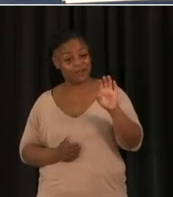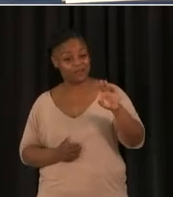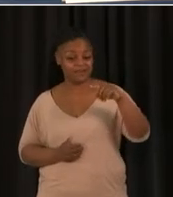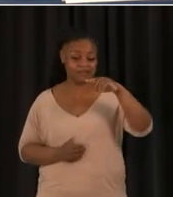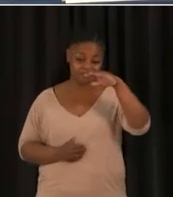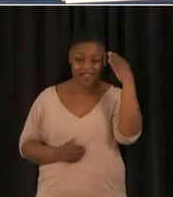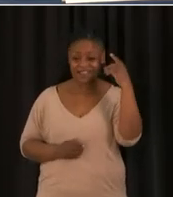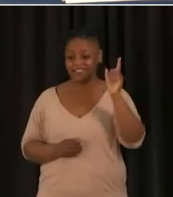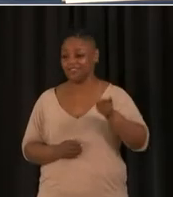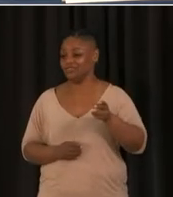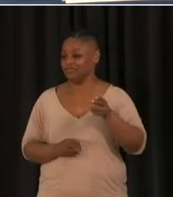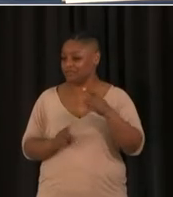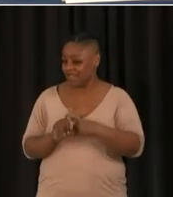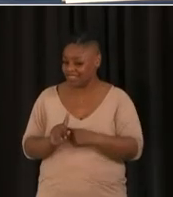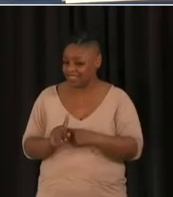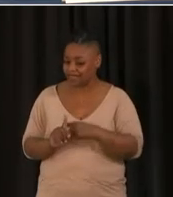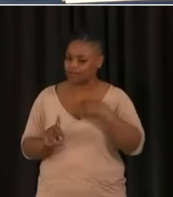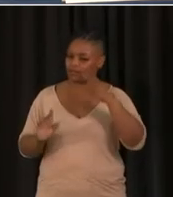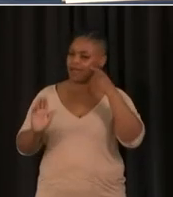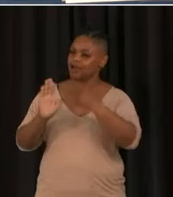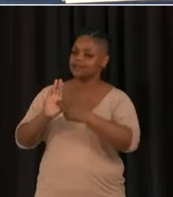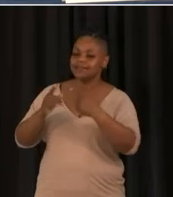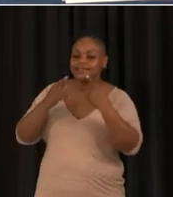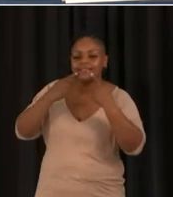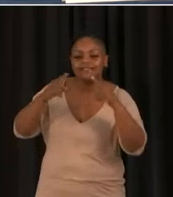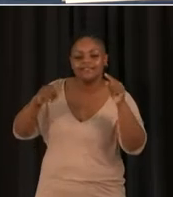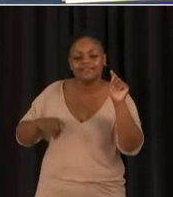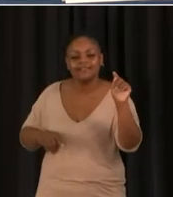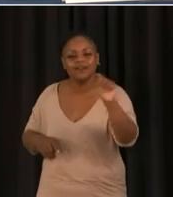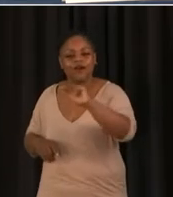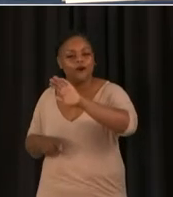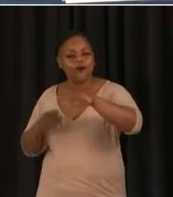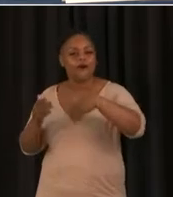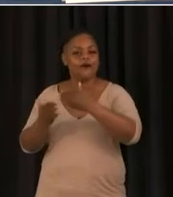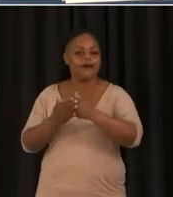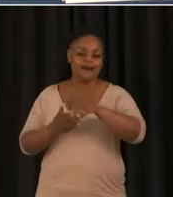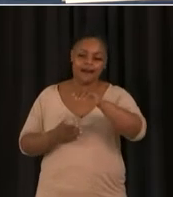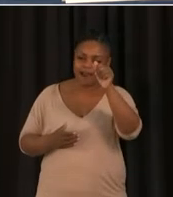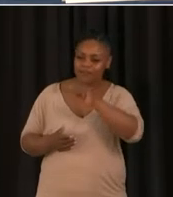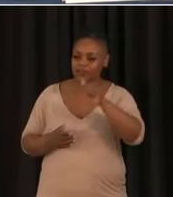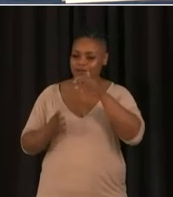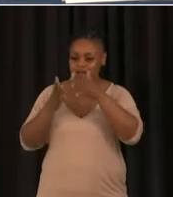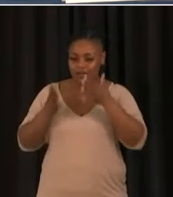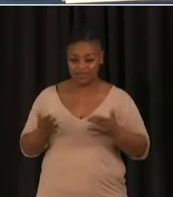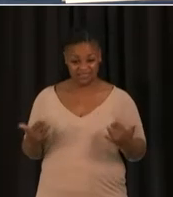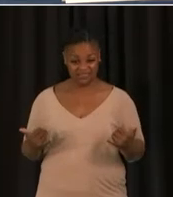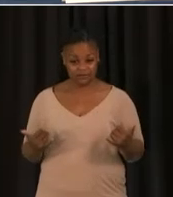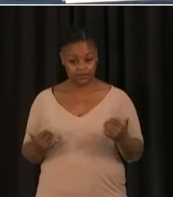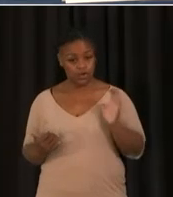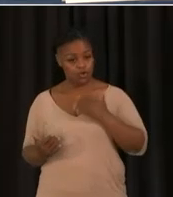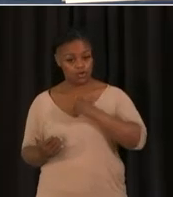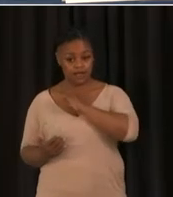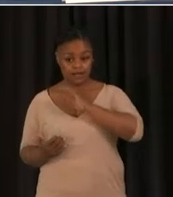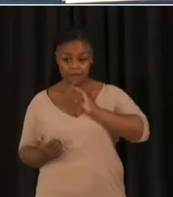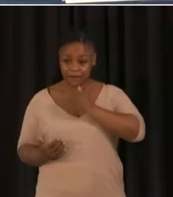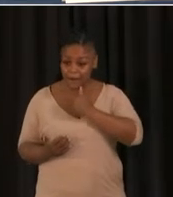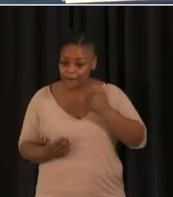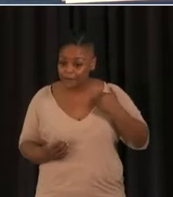Opportunity Accounts program, so you can hear directly from her. Many residents have used this program to save for homes,